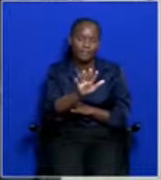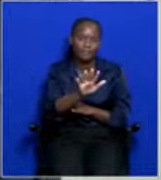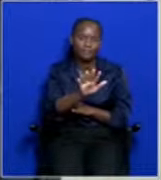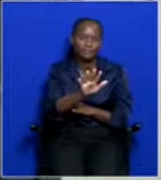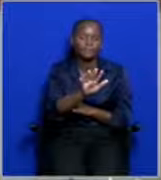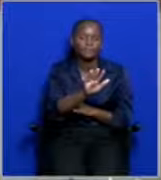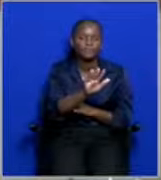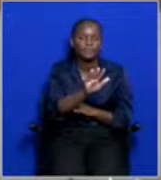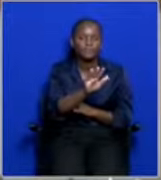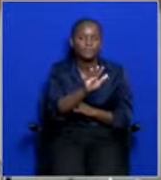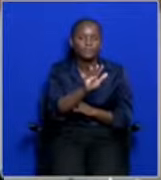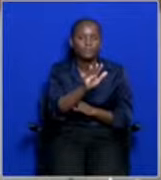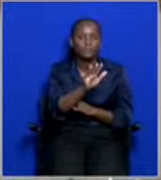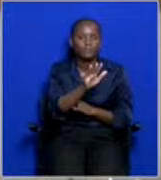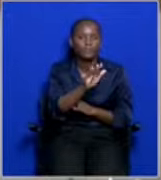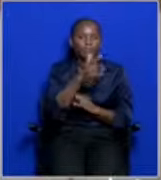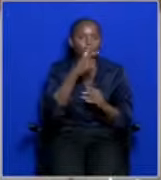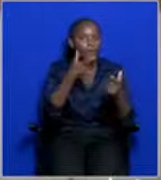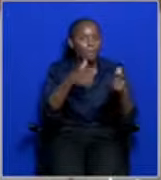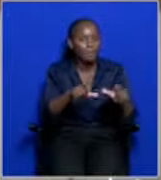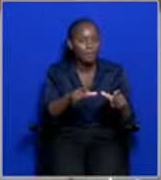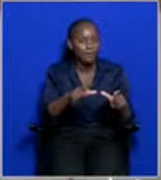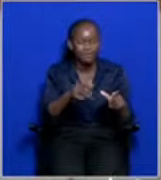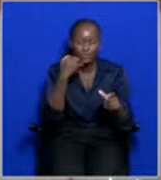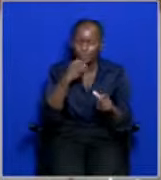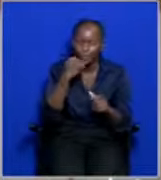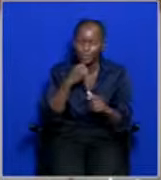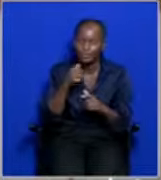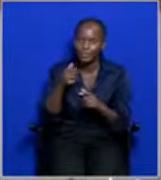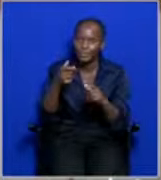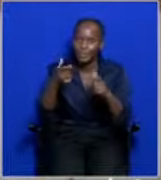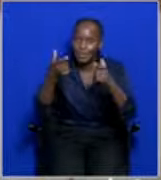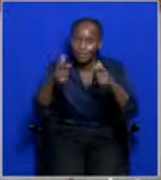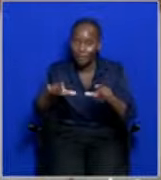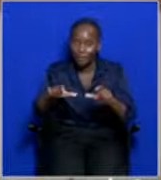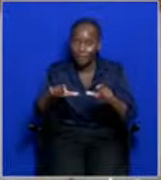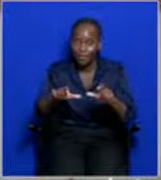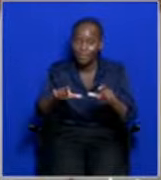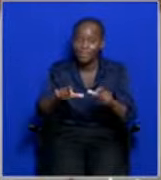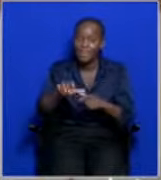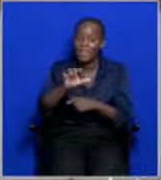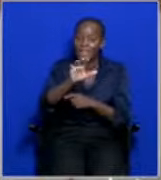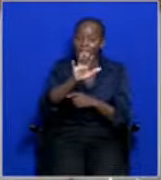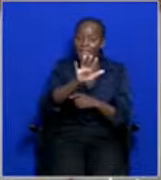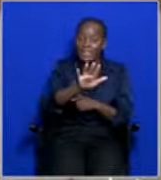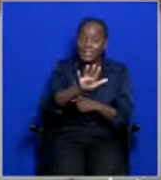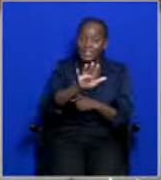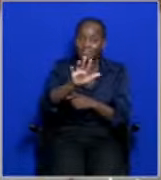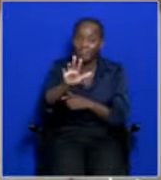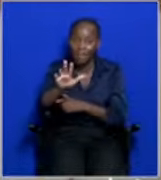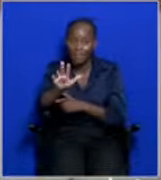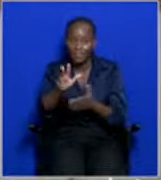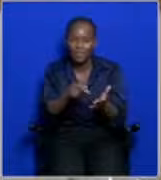Paragraph 85, not page 85, page 19, where you make the point that, in truth, the institutions do not have